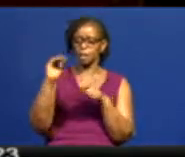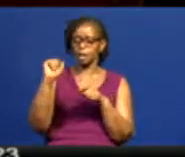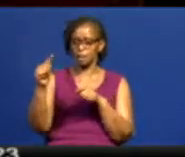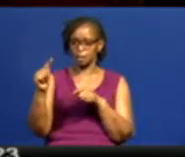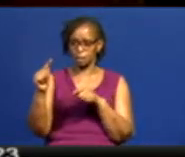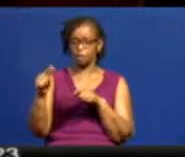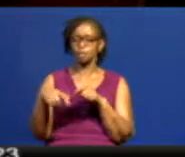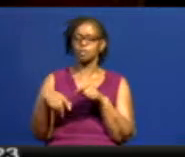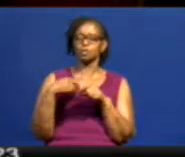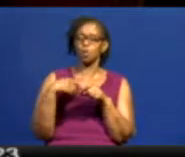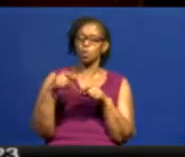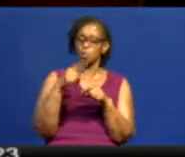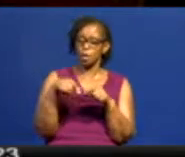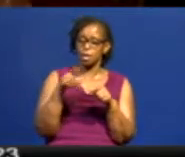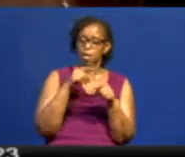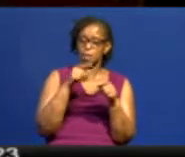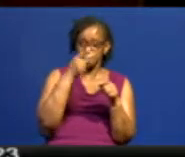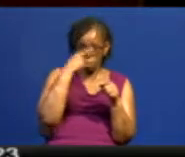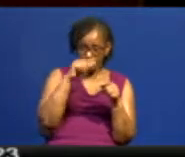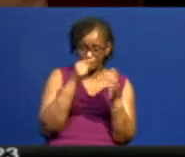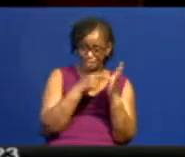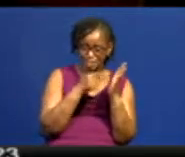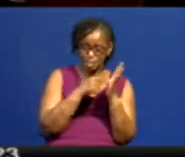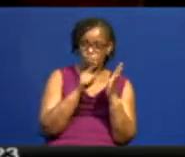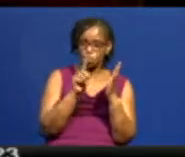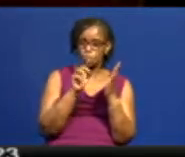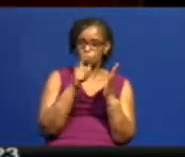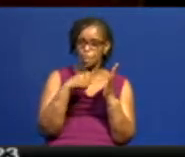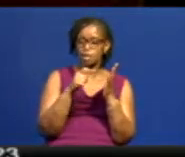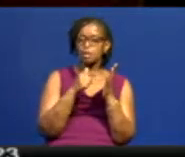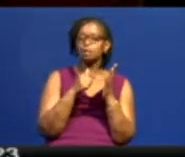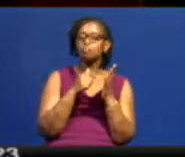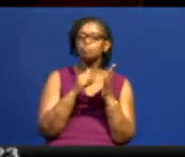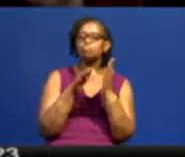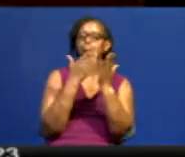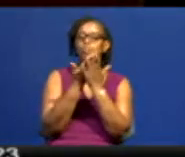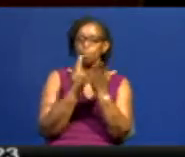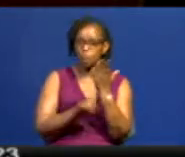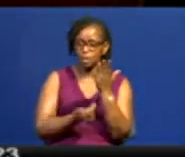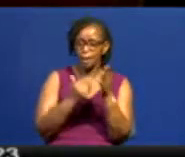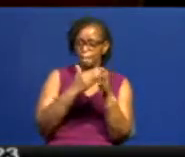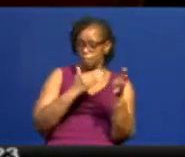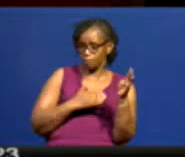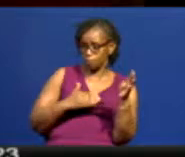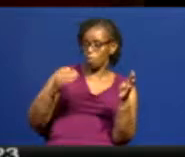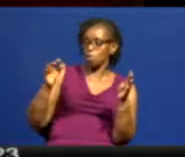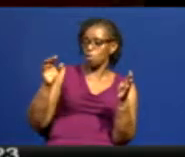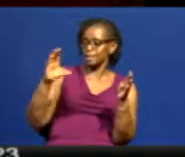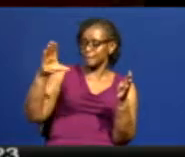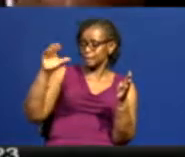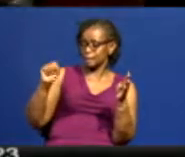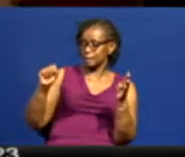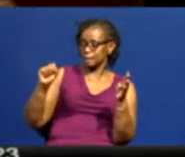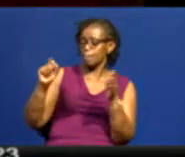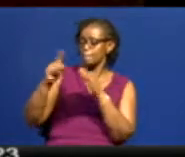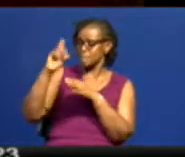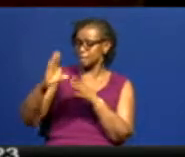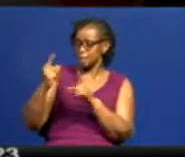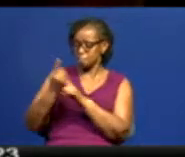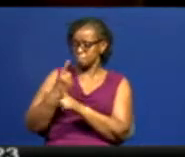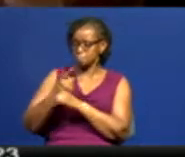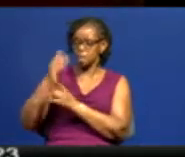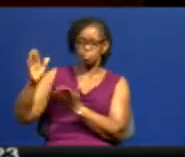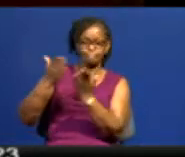are providing that in this policy, before the ministers make those proposals to East African community, and after they make them, they